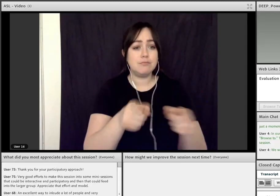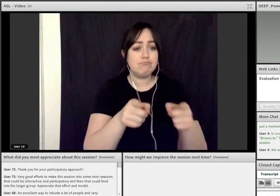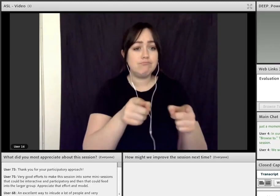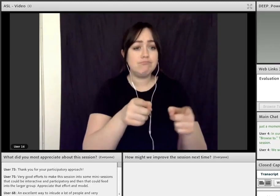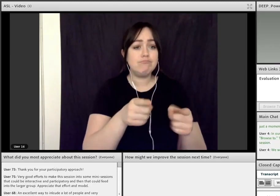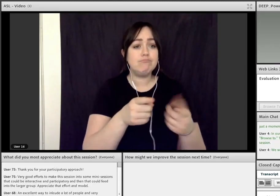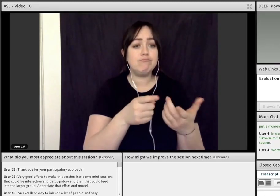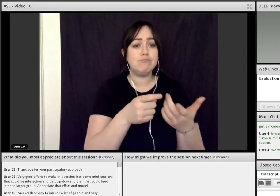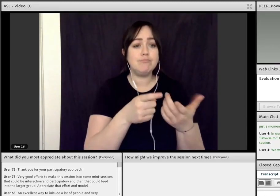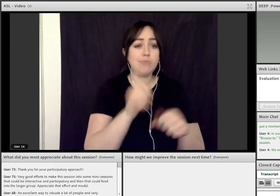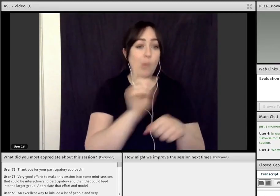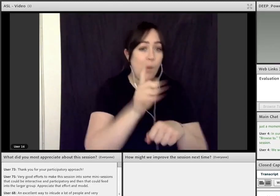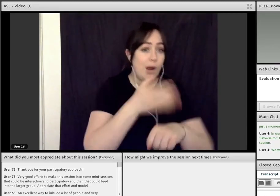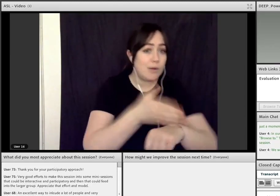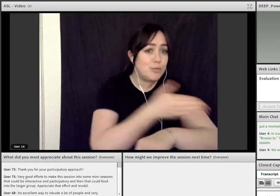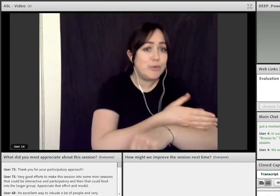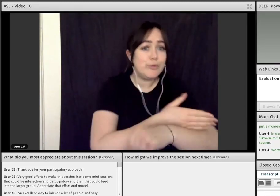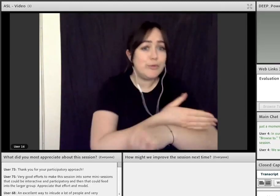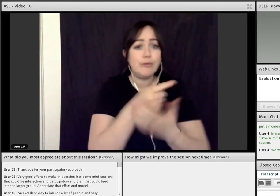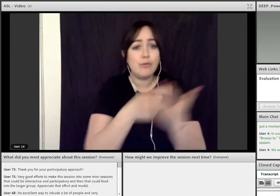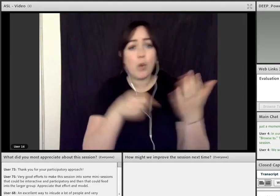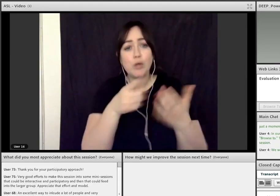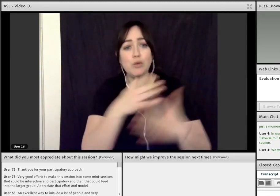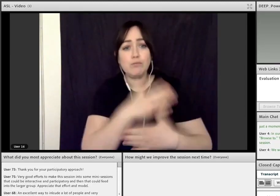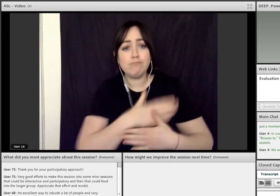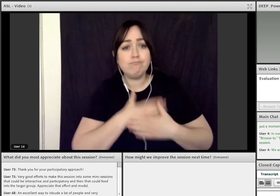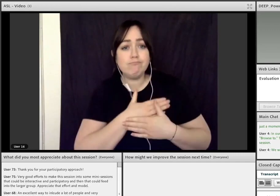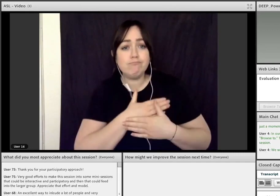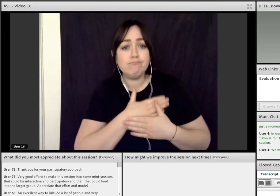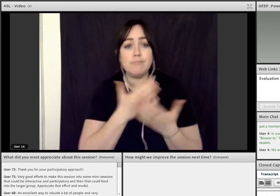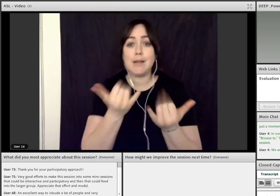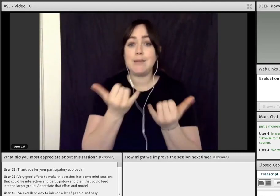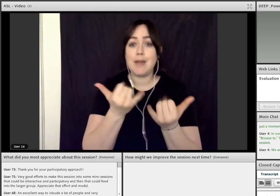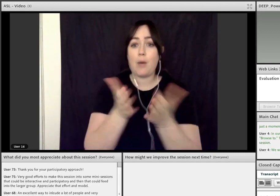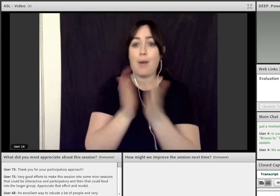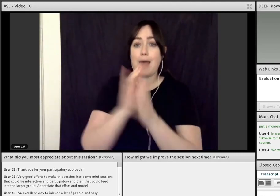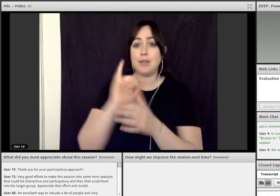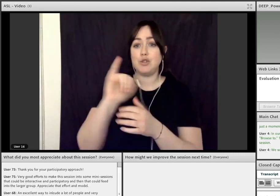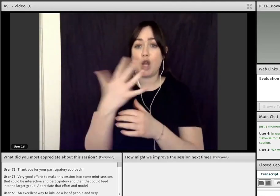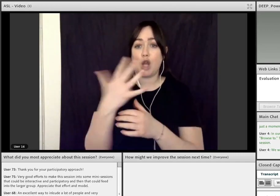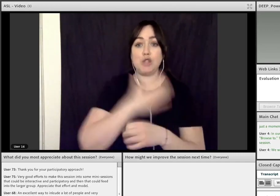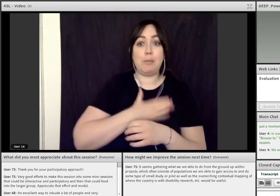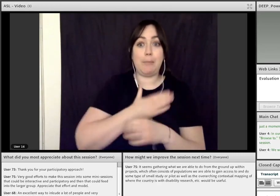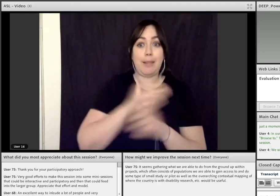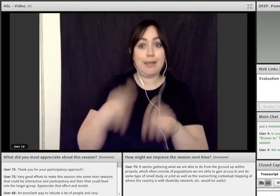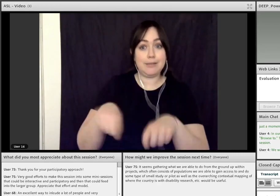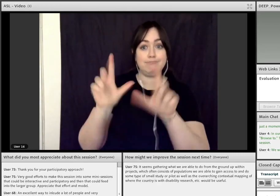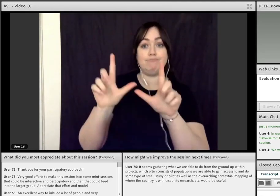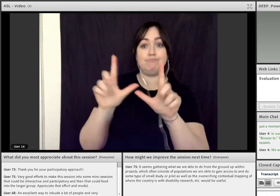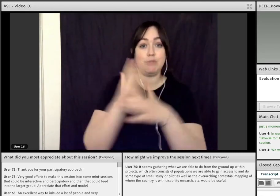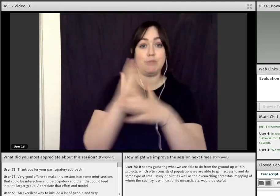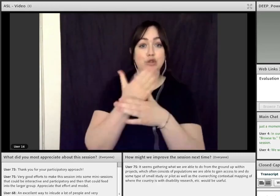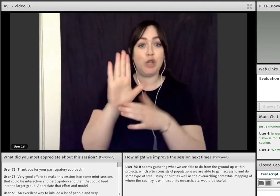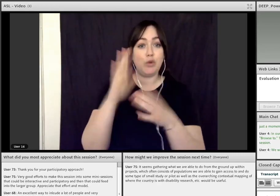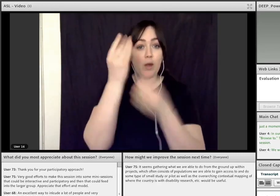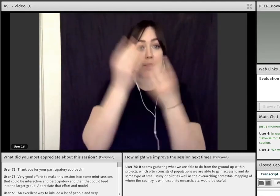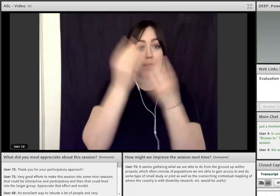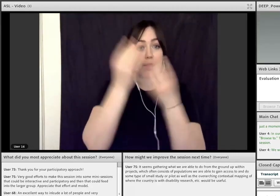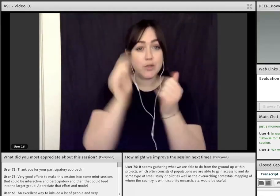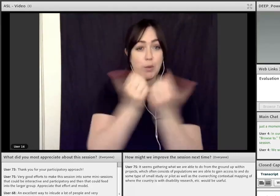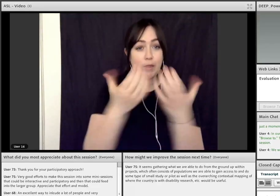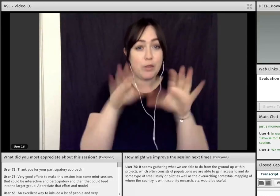collection. And with that, I would ask Josh to please come online and share your closing thoughts with the